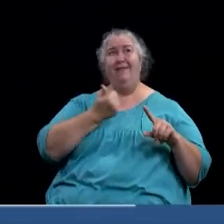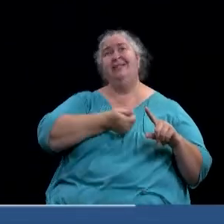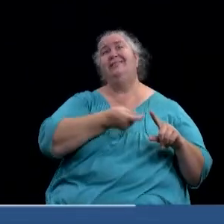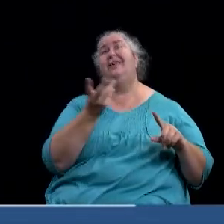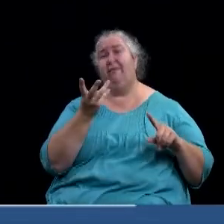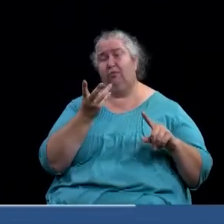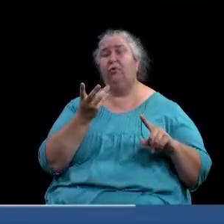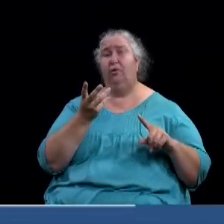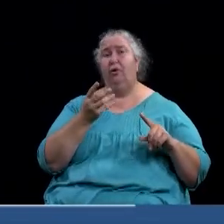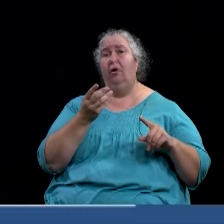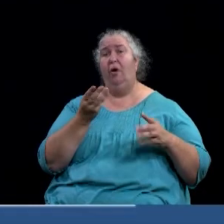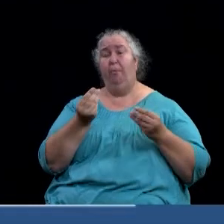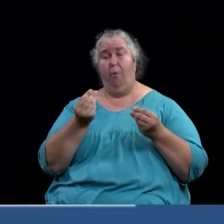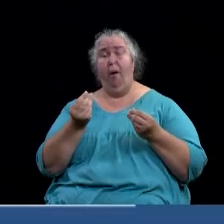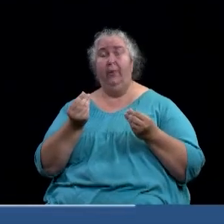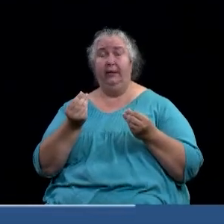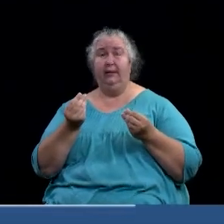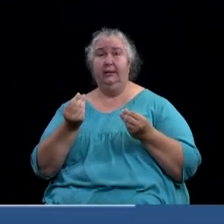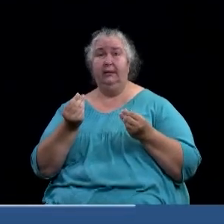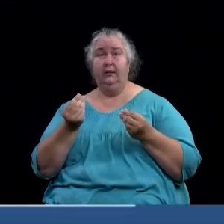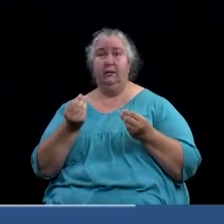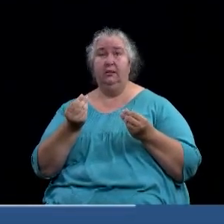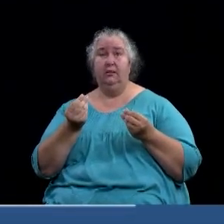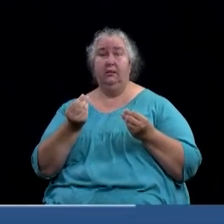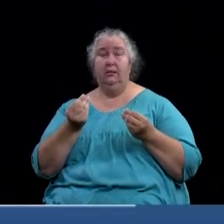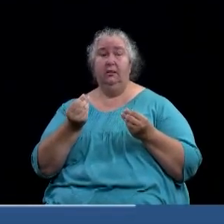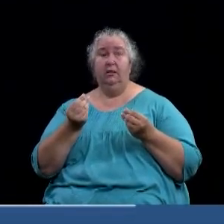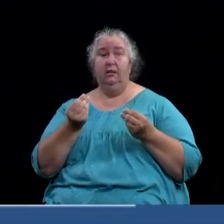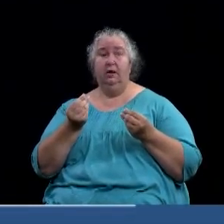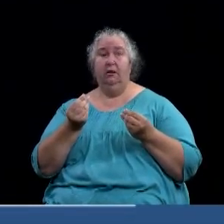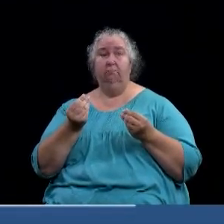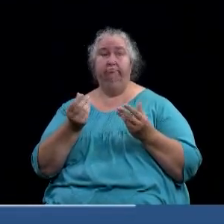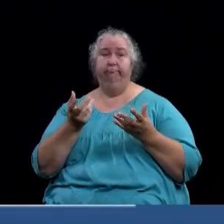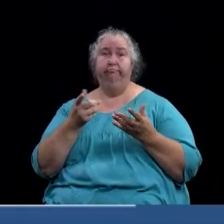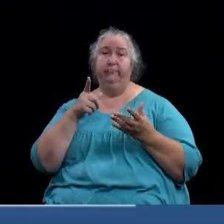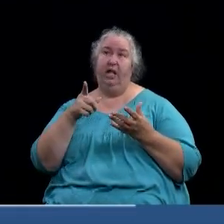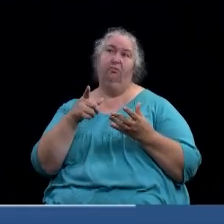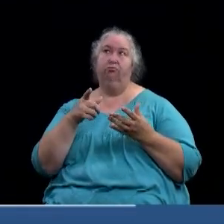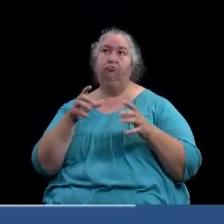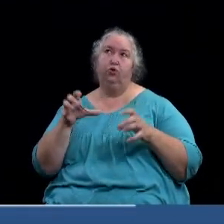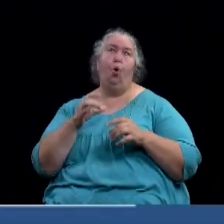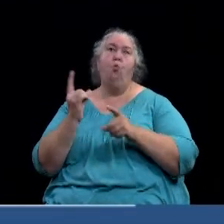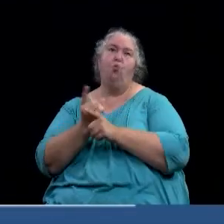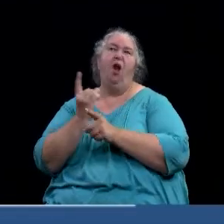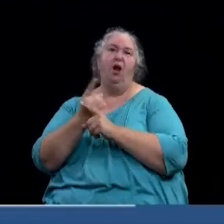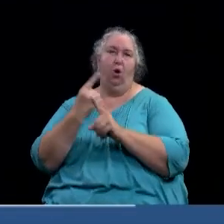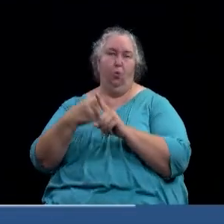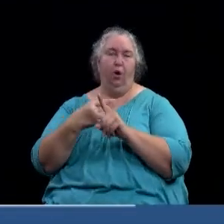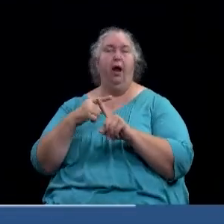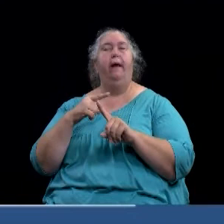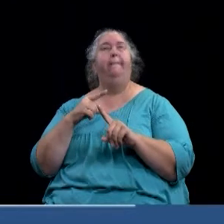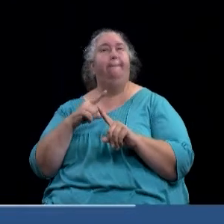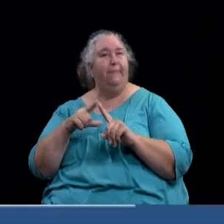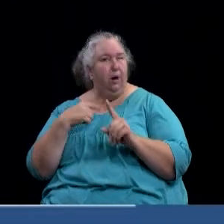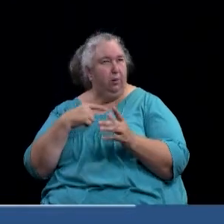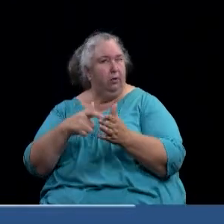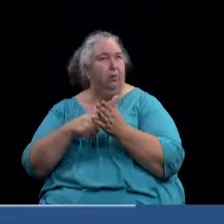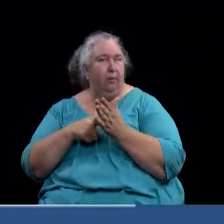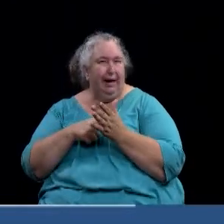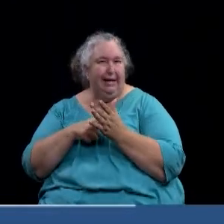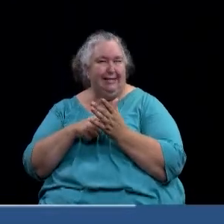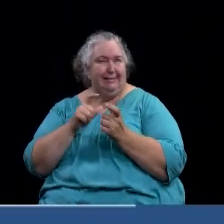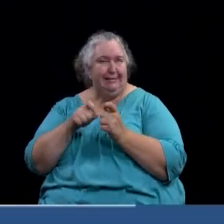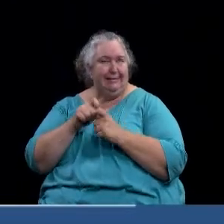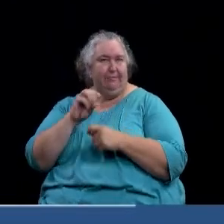at regular rents, but we are requiring a certain percentage of those units to be set aside for people